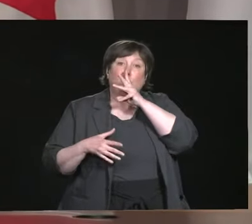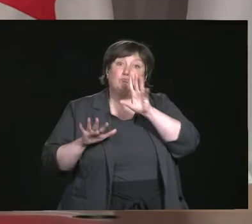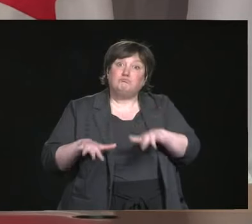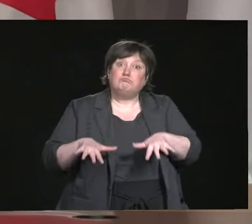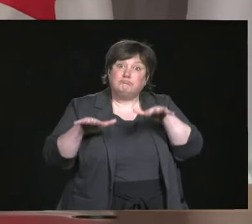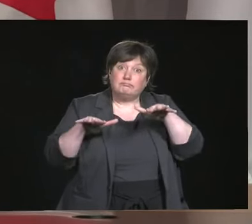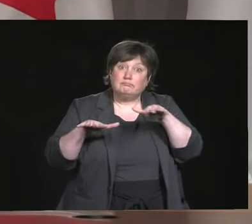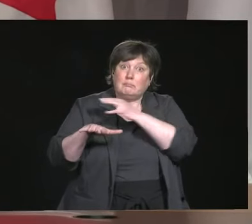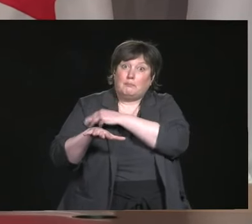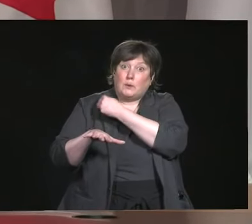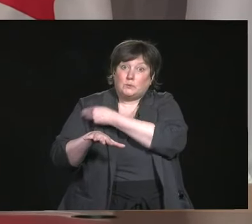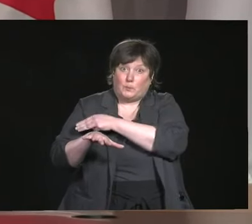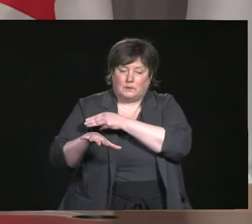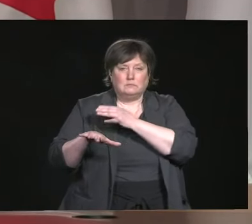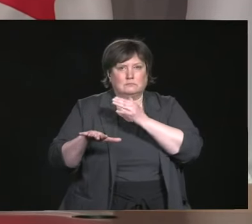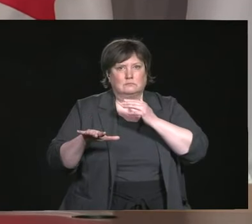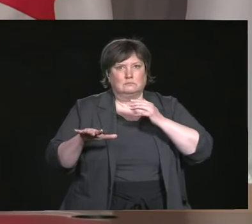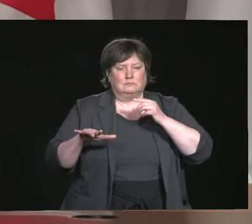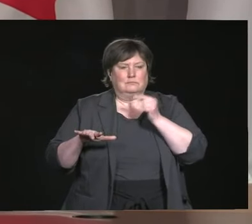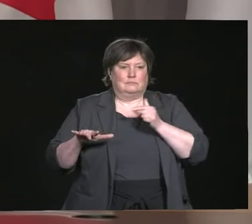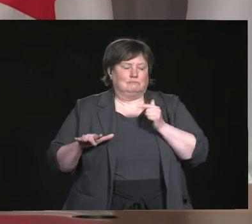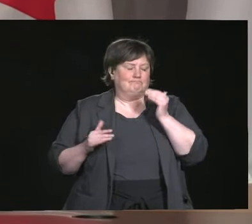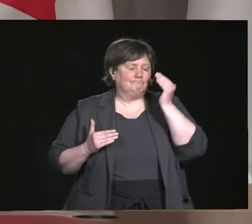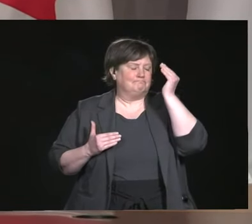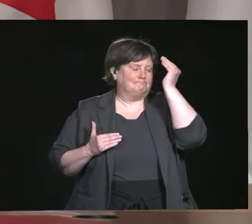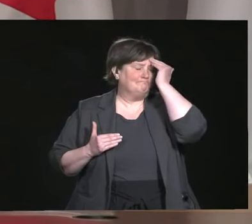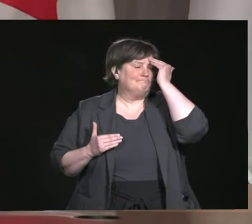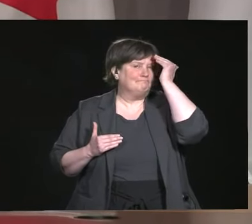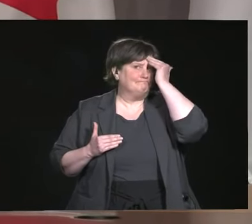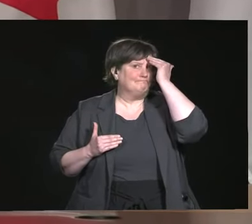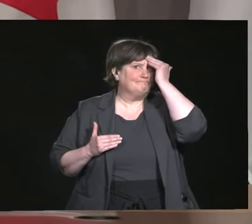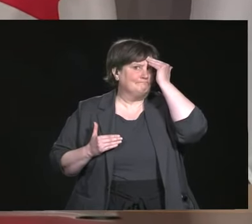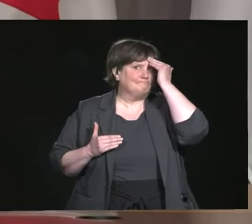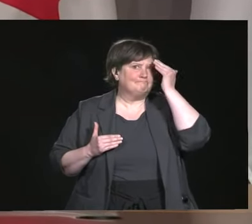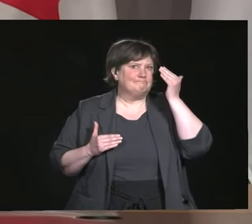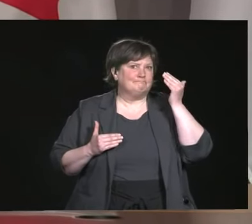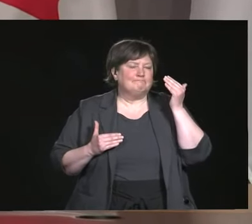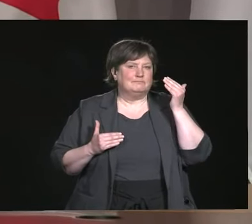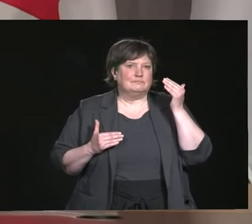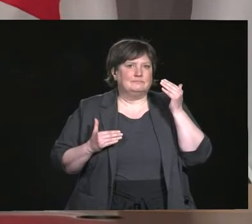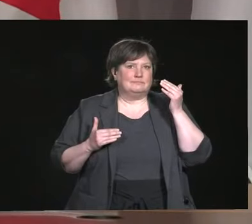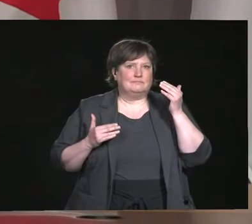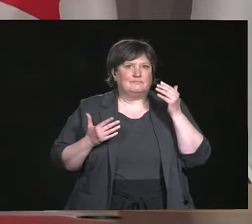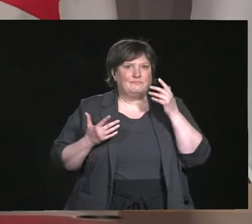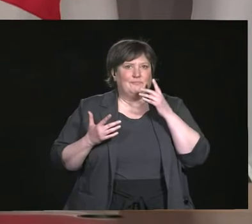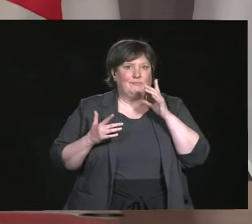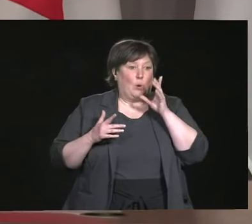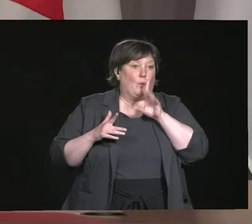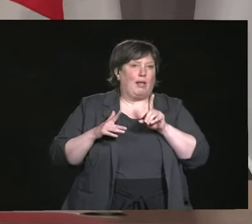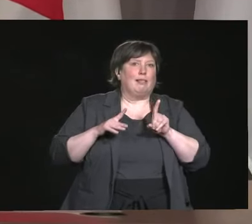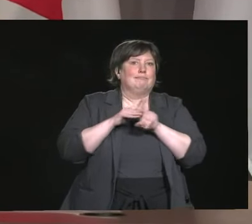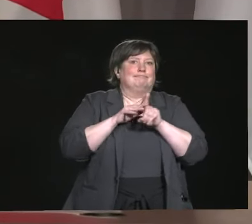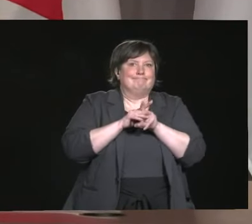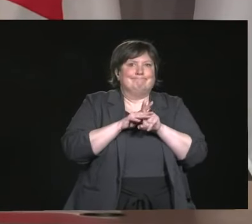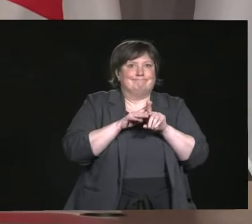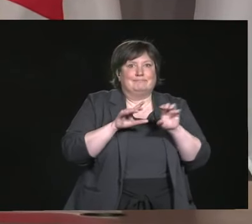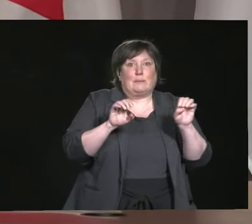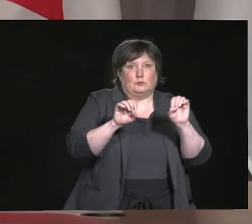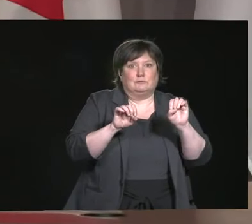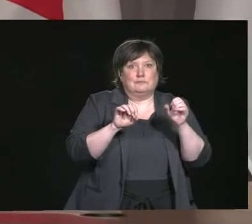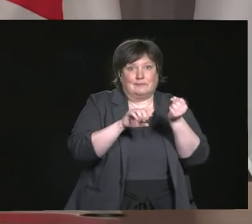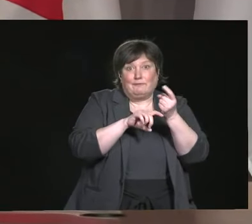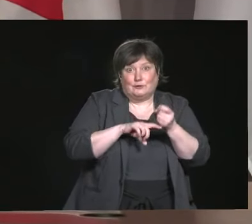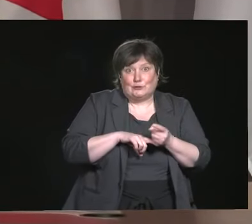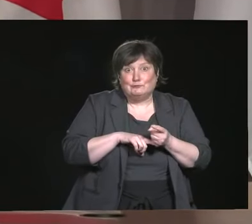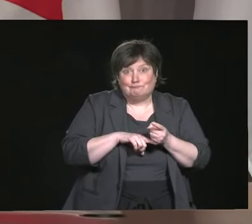aware that there are emergency situations in Canada every year, even in the